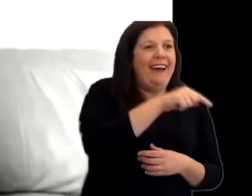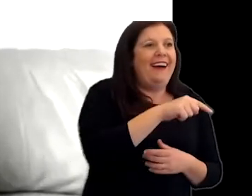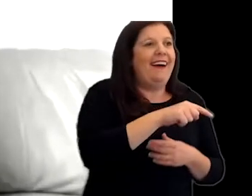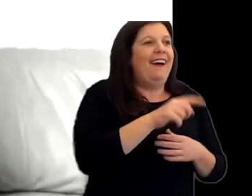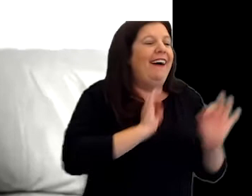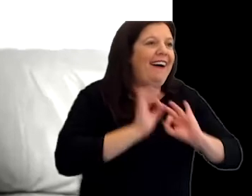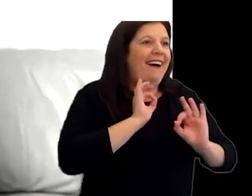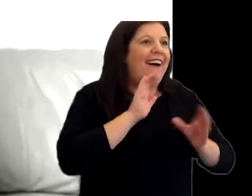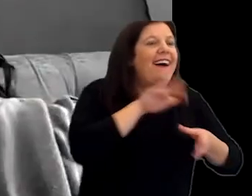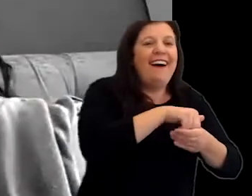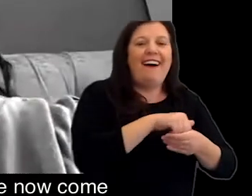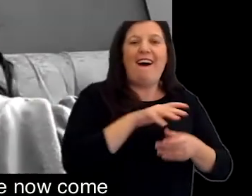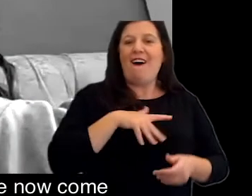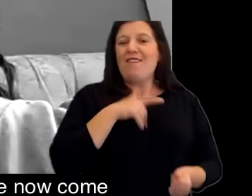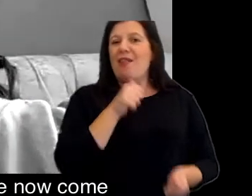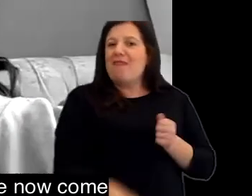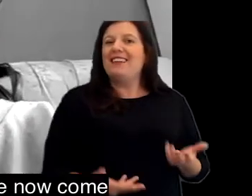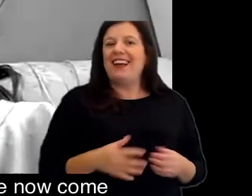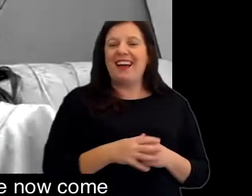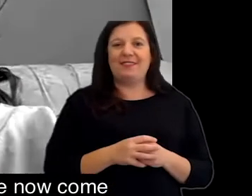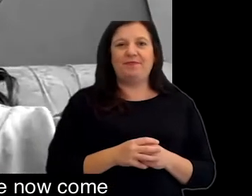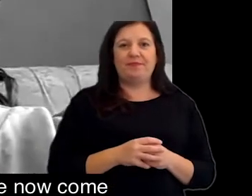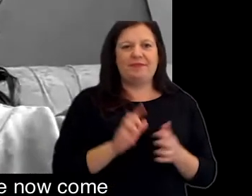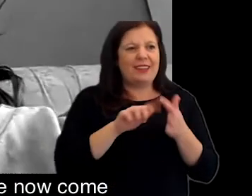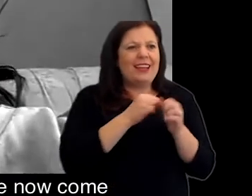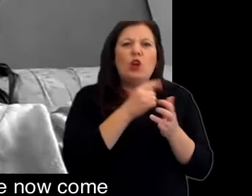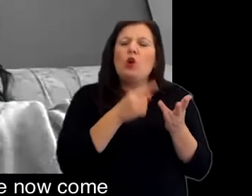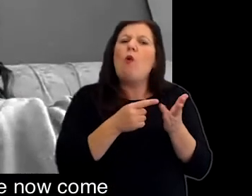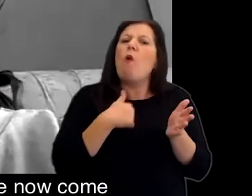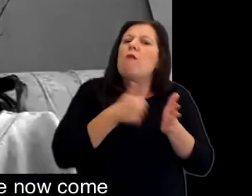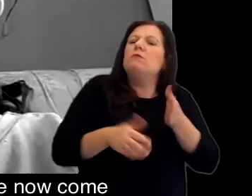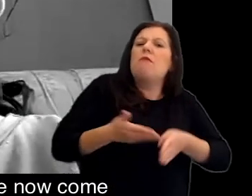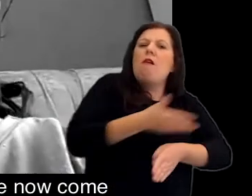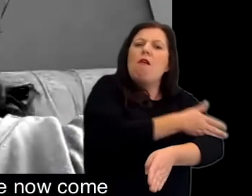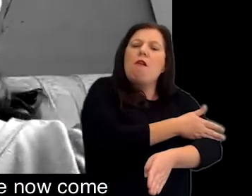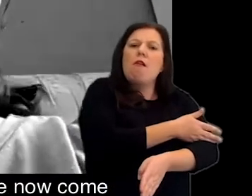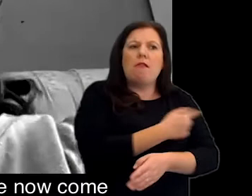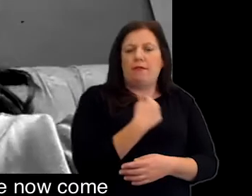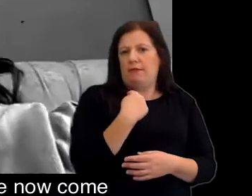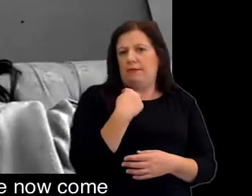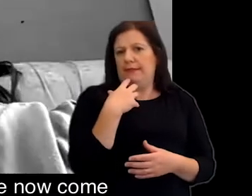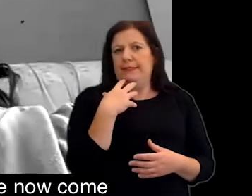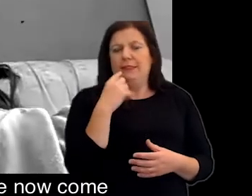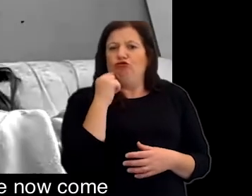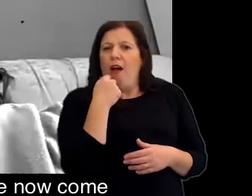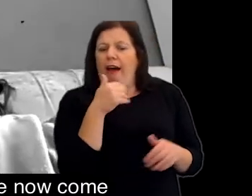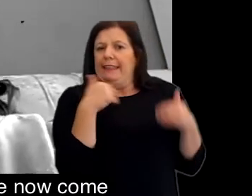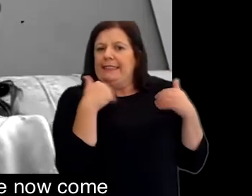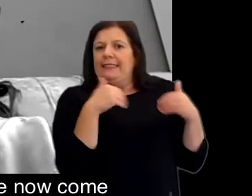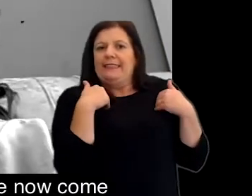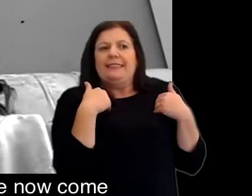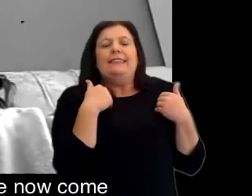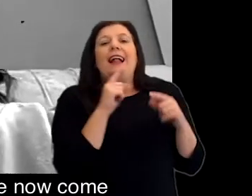now. I feel so much better. Yeah. At Ego, I was a bit shy at first, and